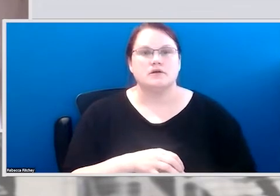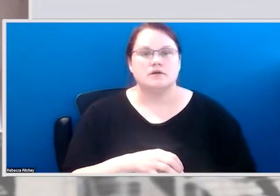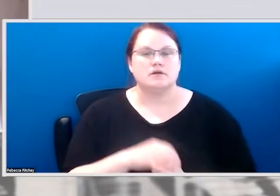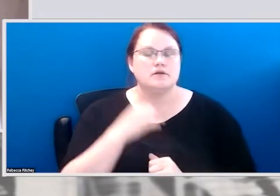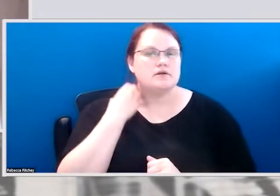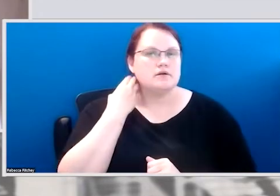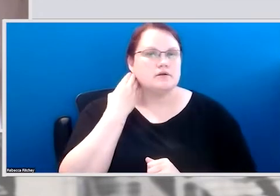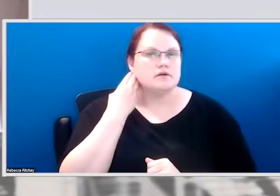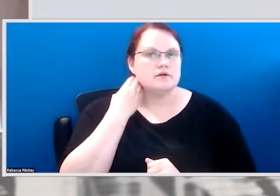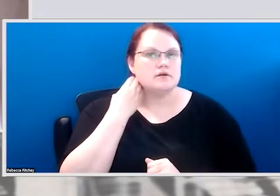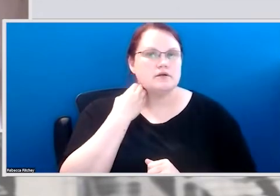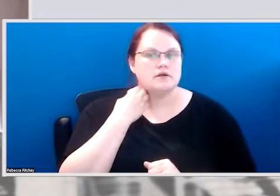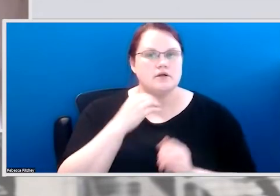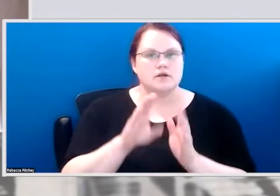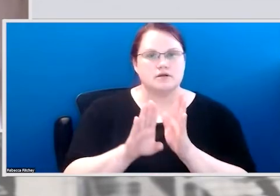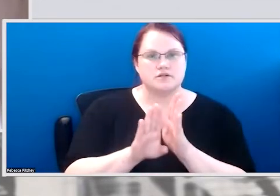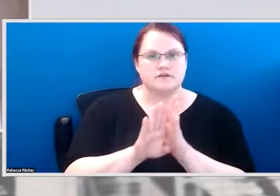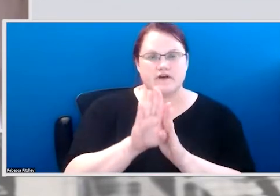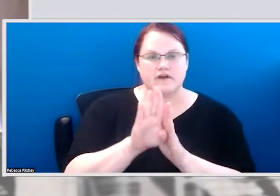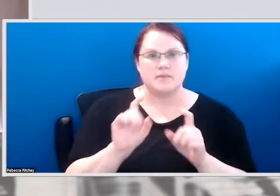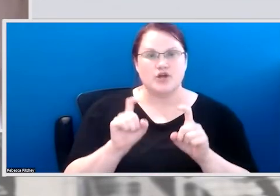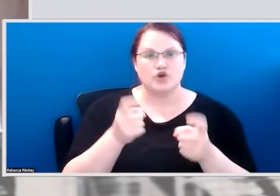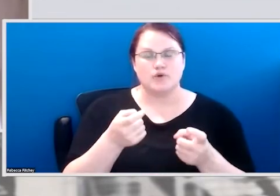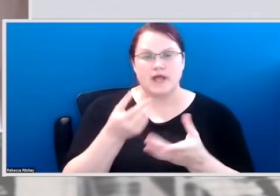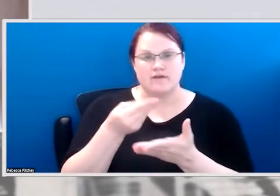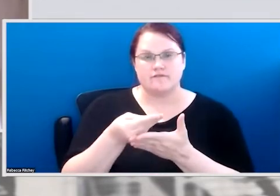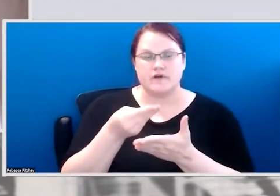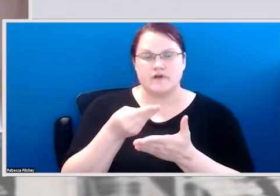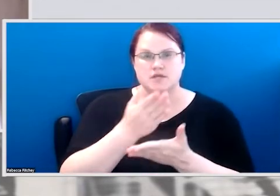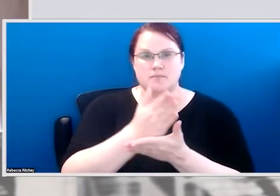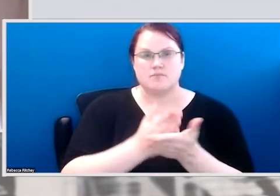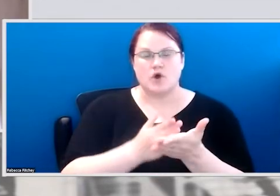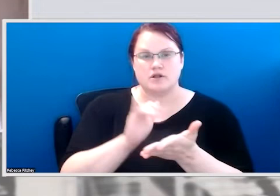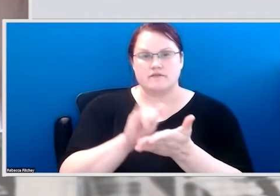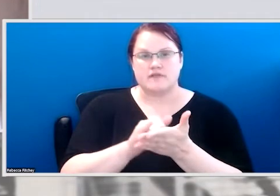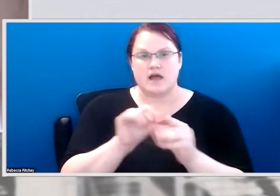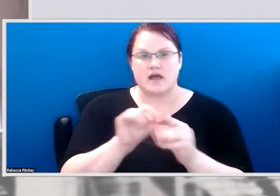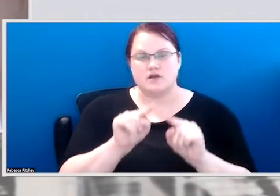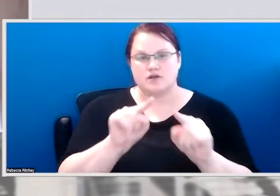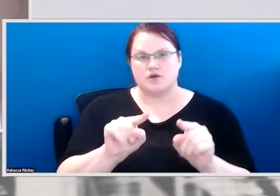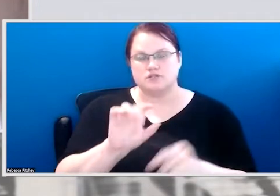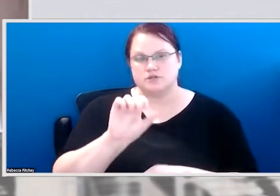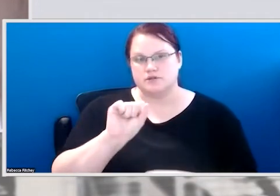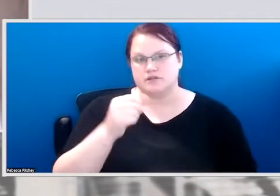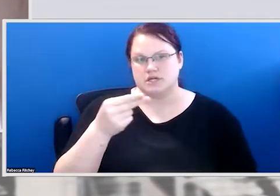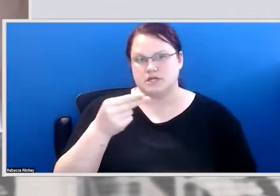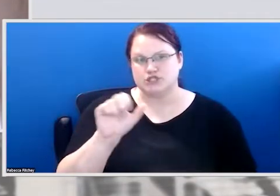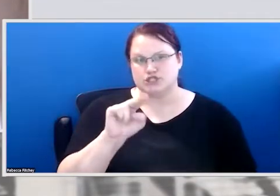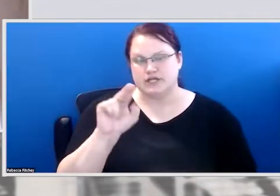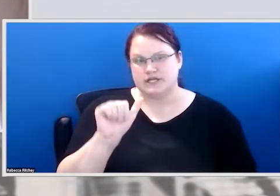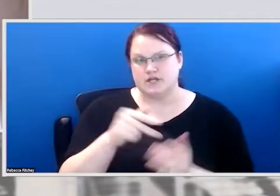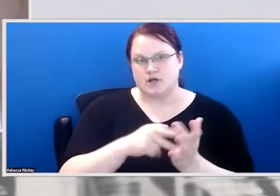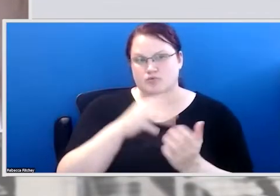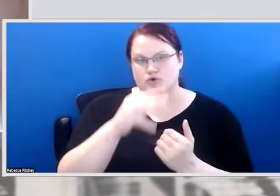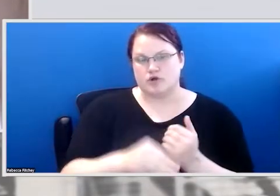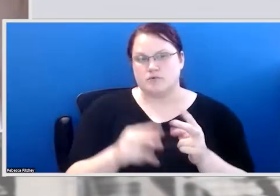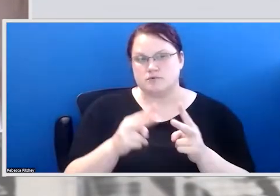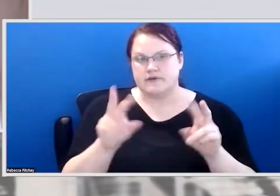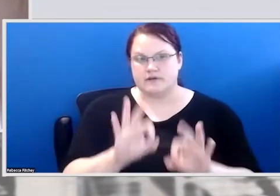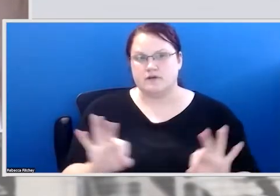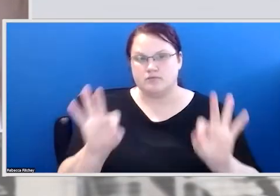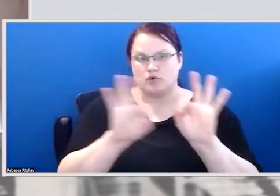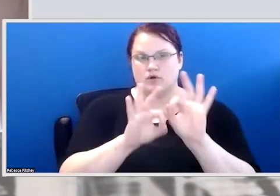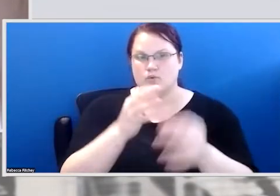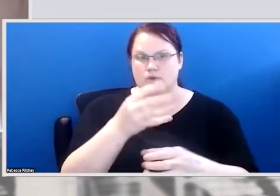community development block grant funds, and part of that goes to the senior program every year, and that's really vital to us that we